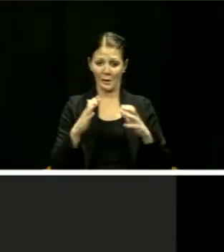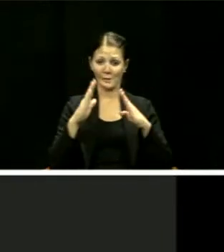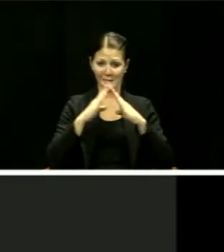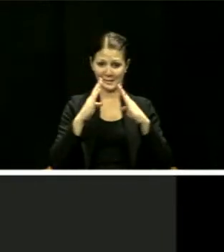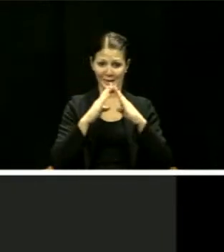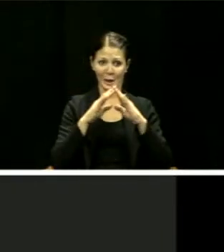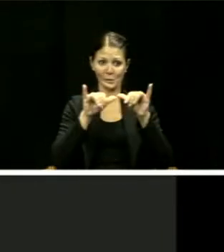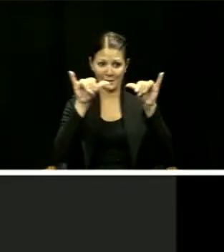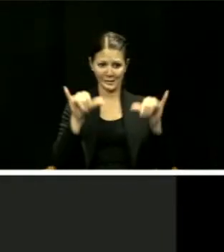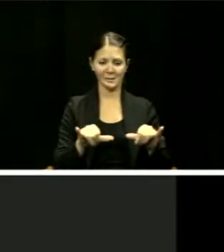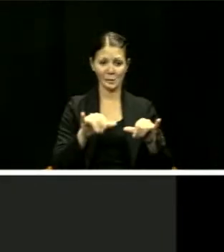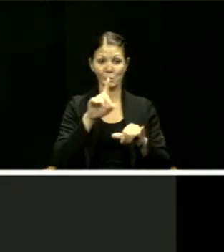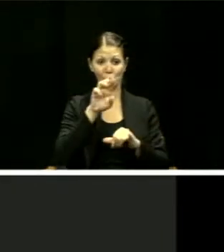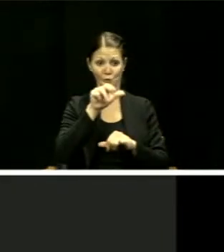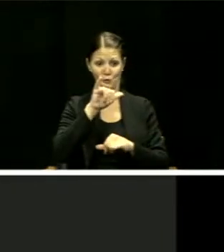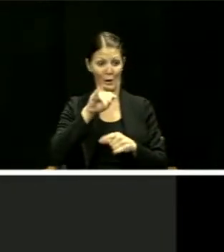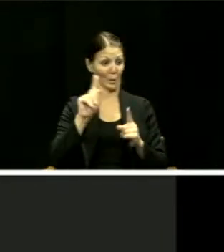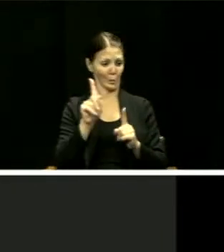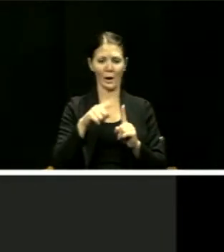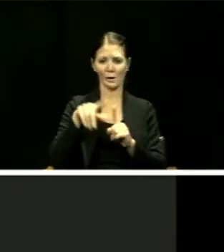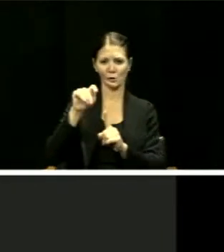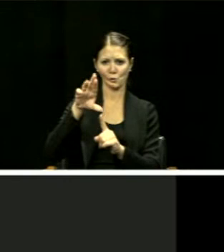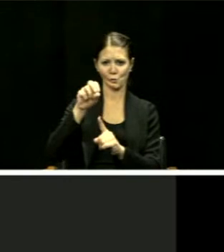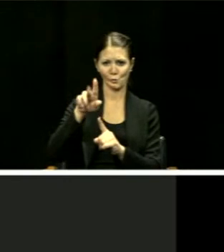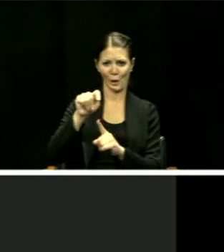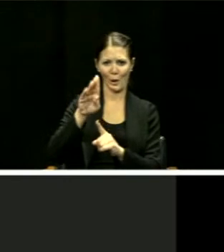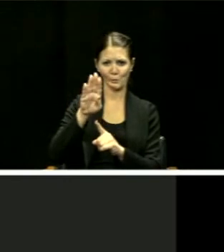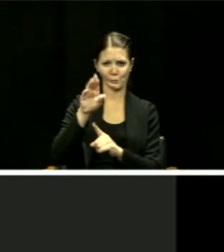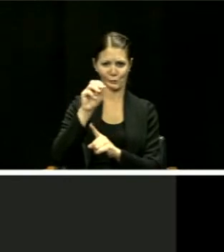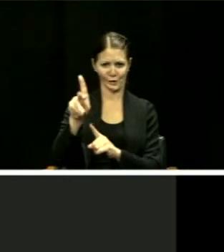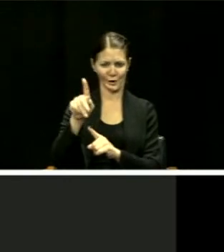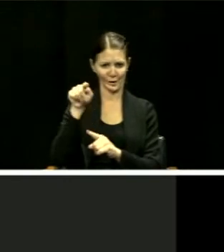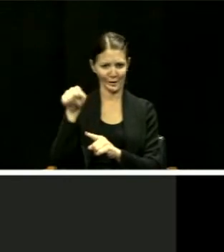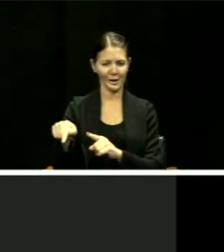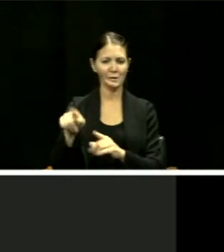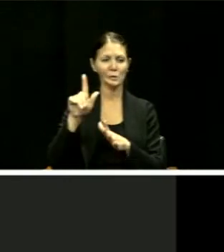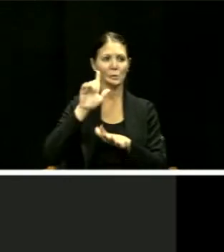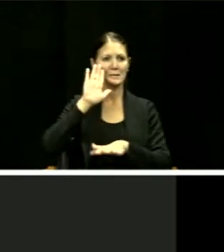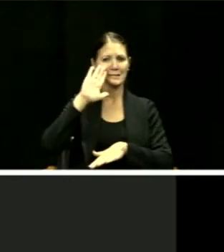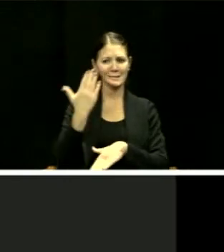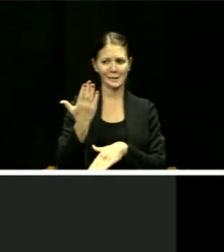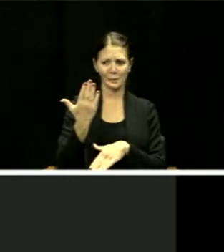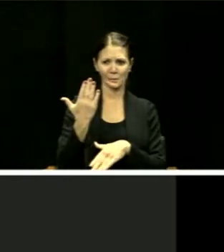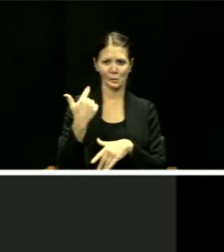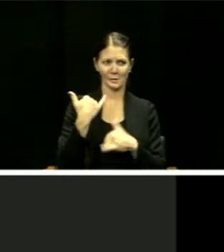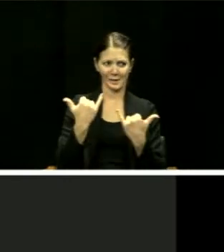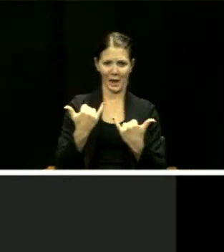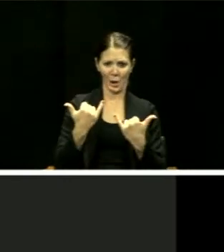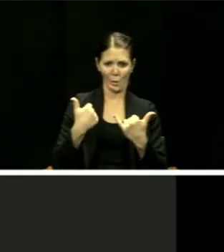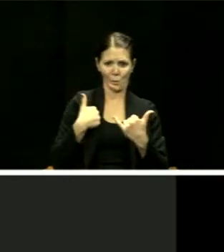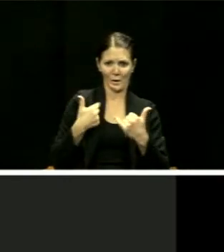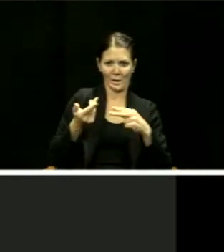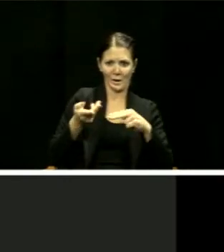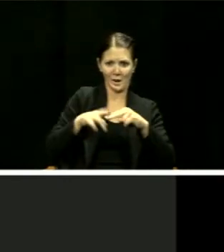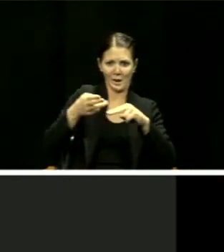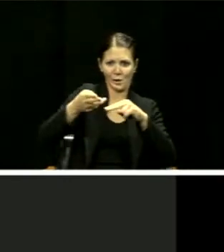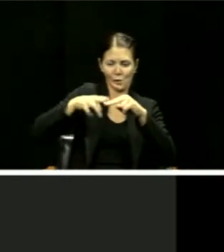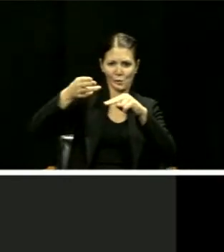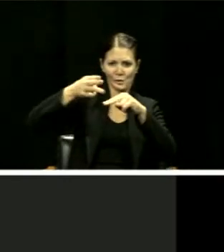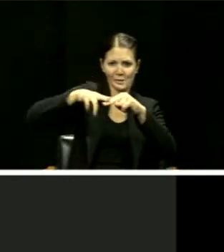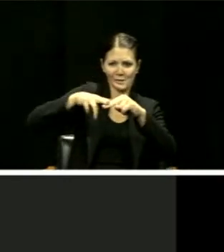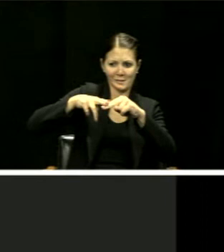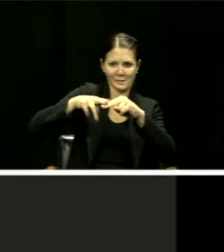into Trout Brook, right? So, I mean, it seems like we're kind of increasing